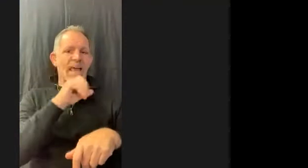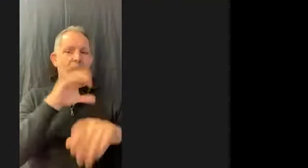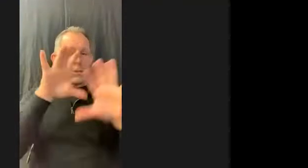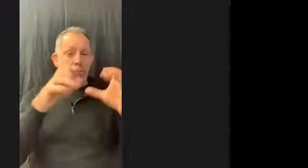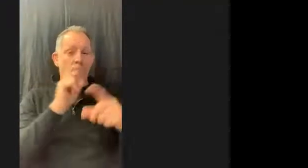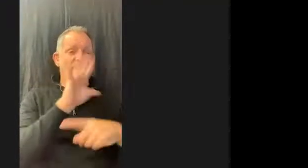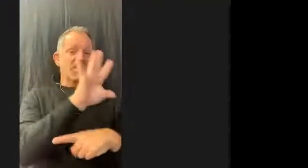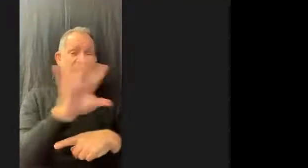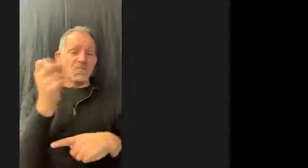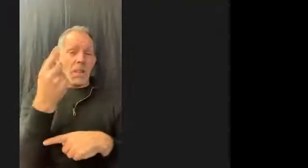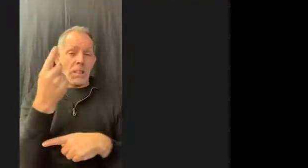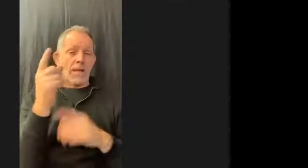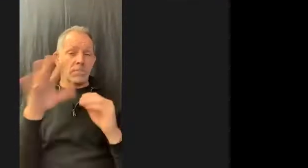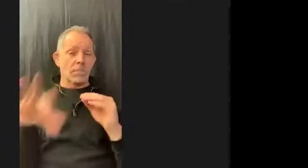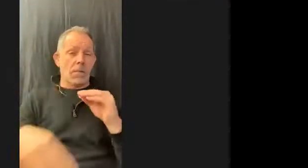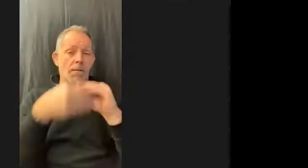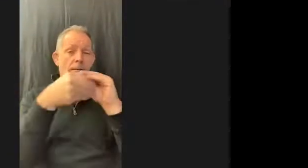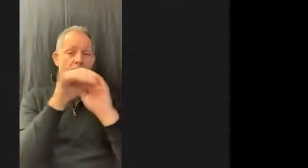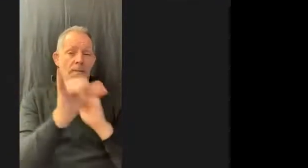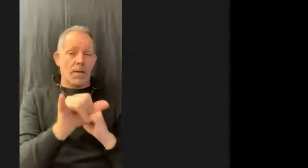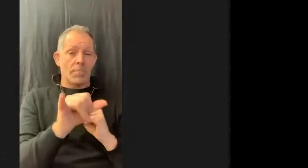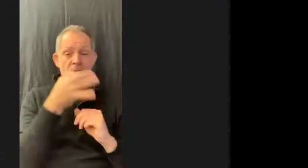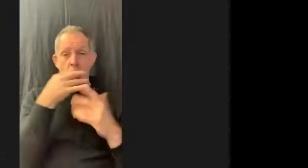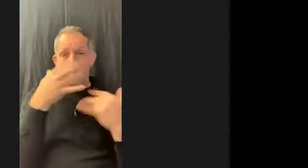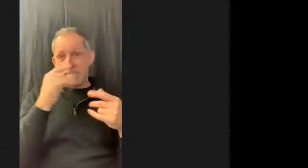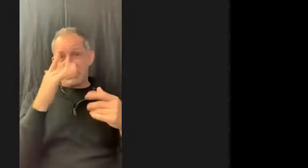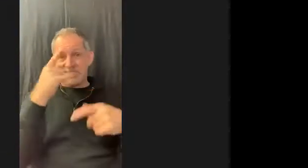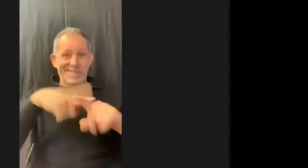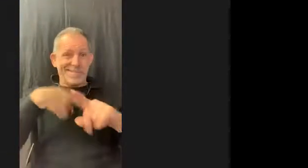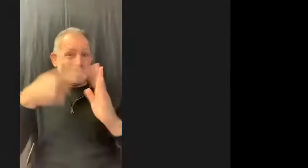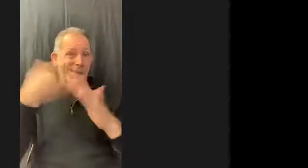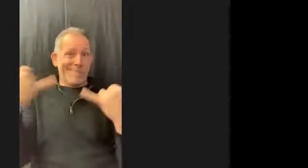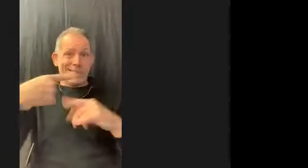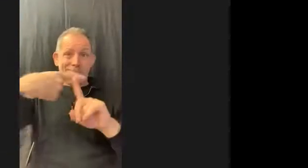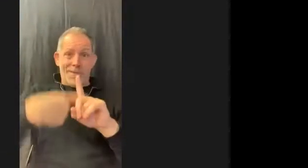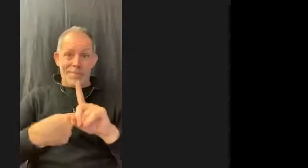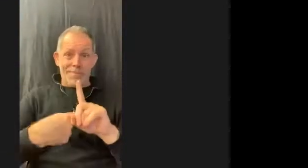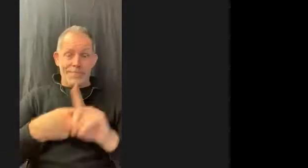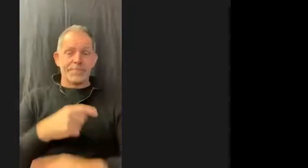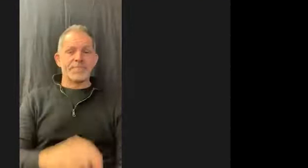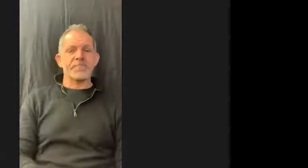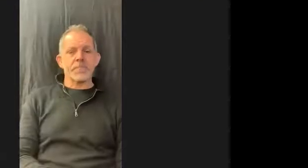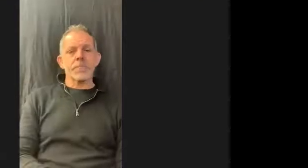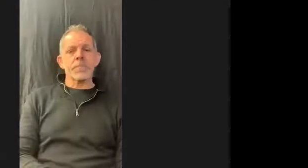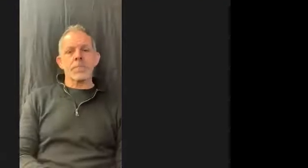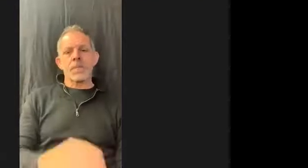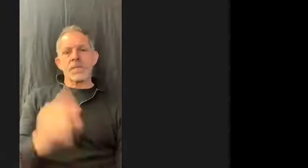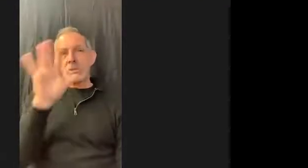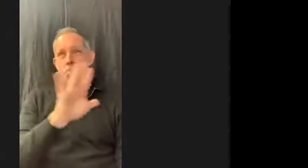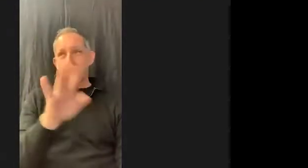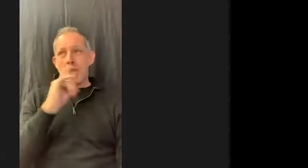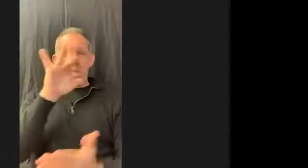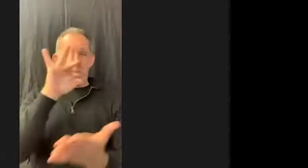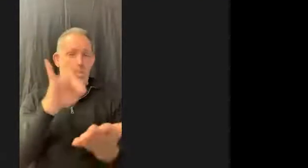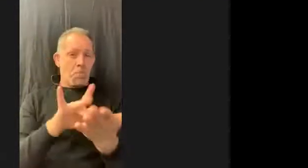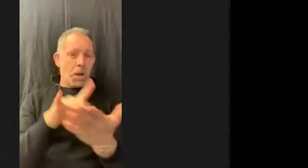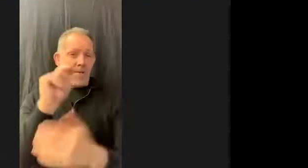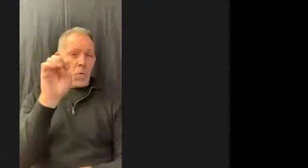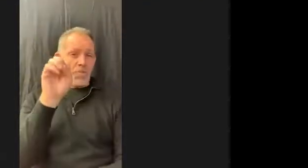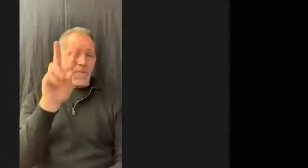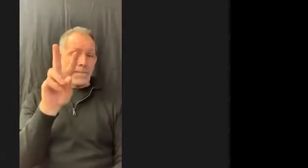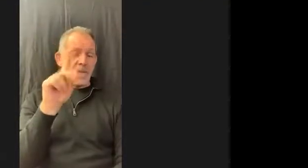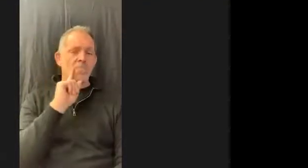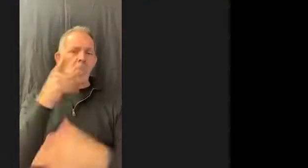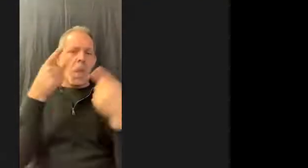Meaning probably November. New on the news front,